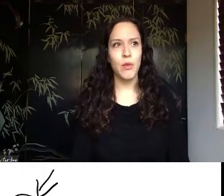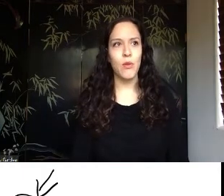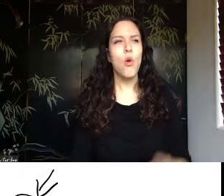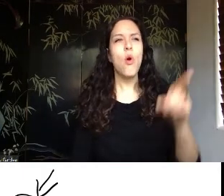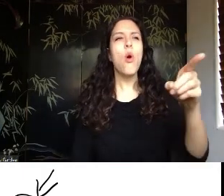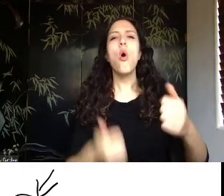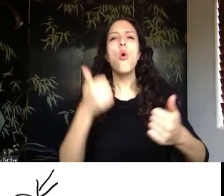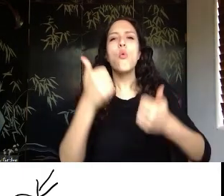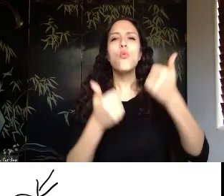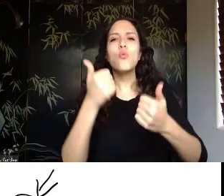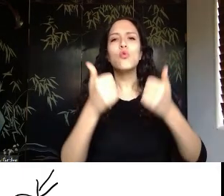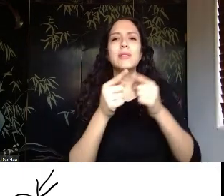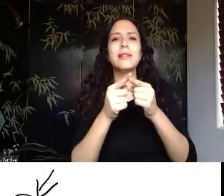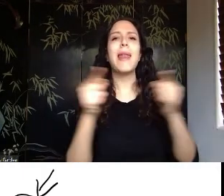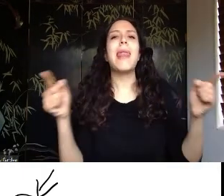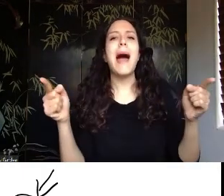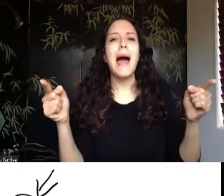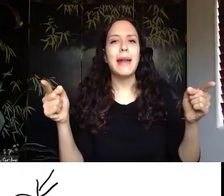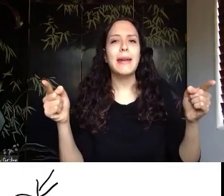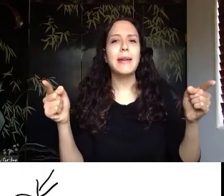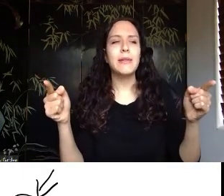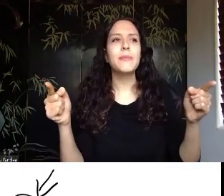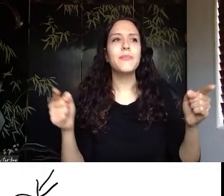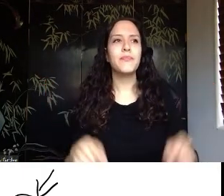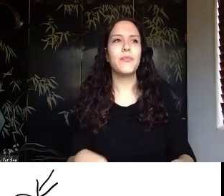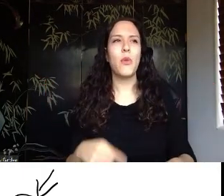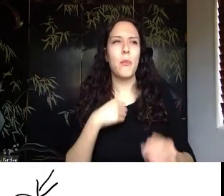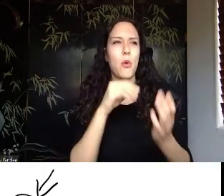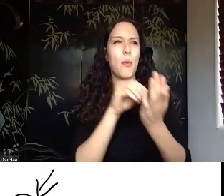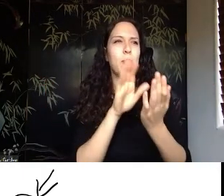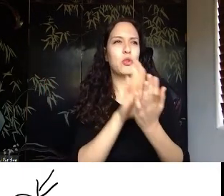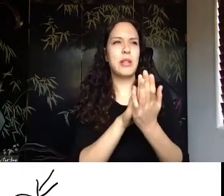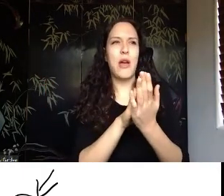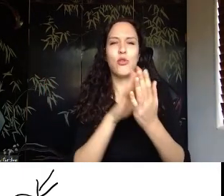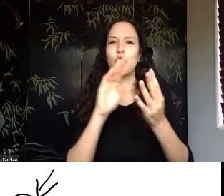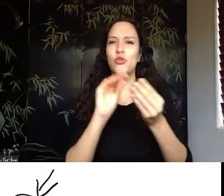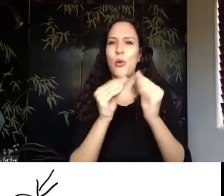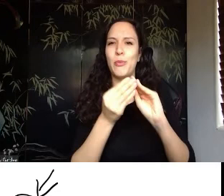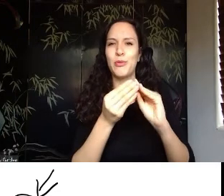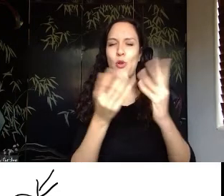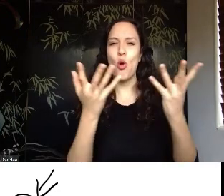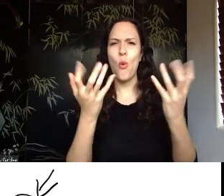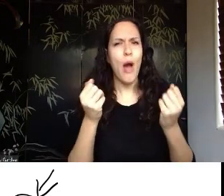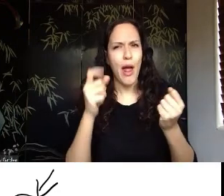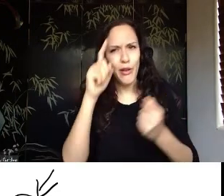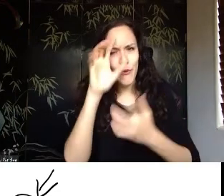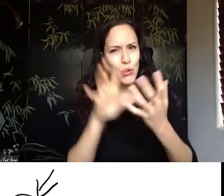Which one is a line? Oh, let me put numbers in front just to confuse you.